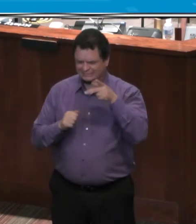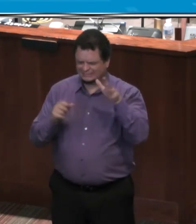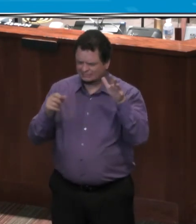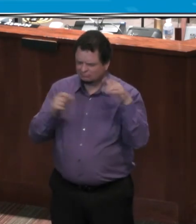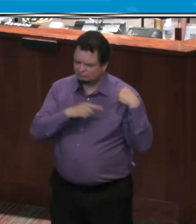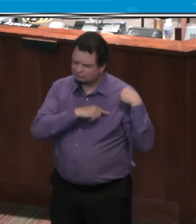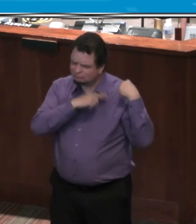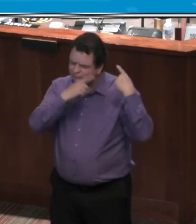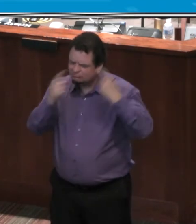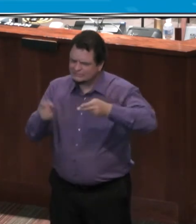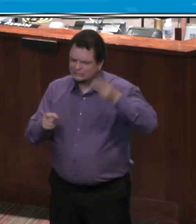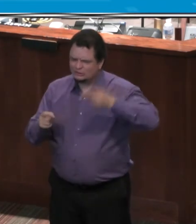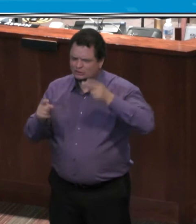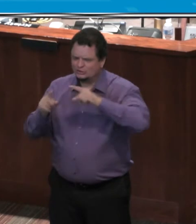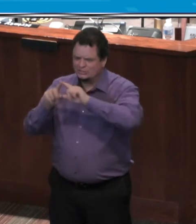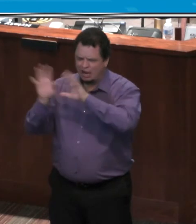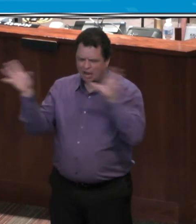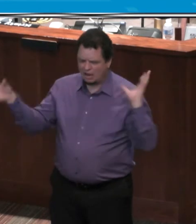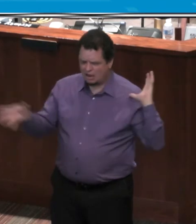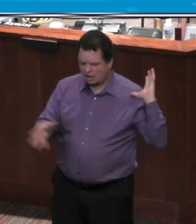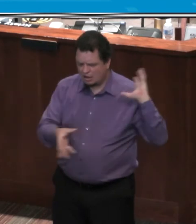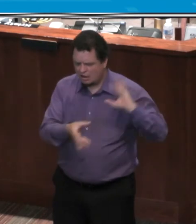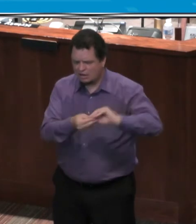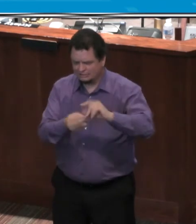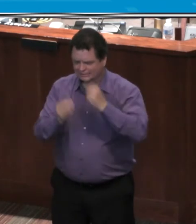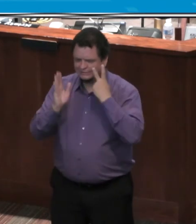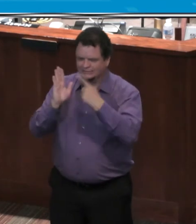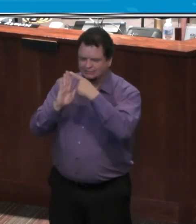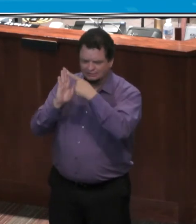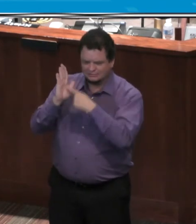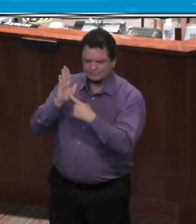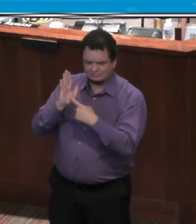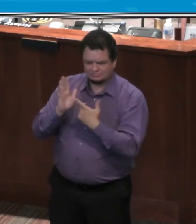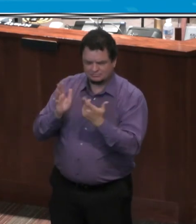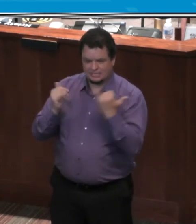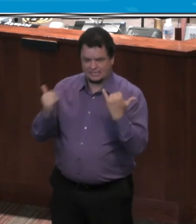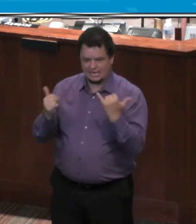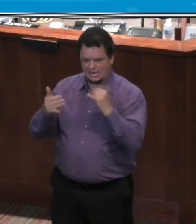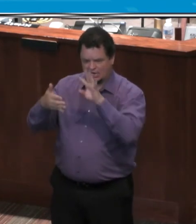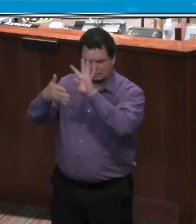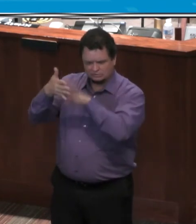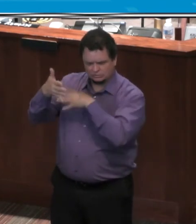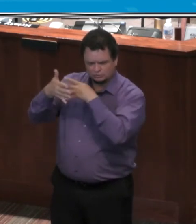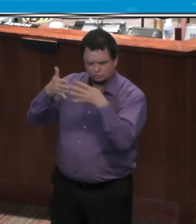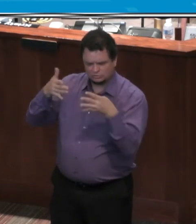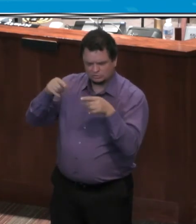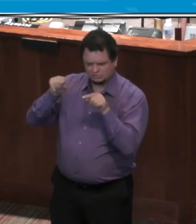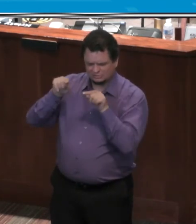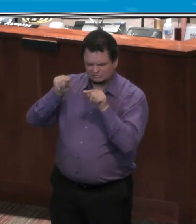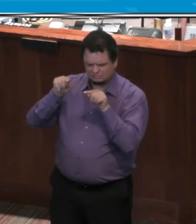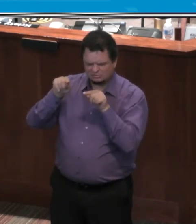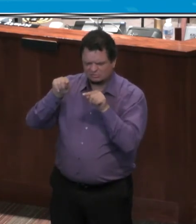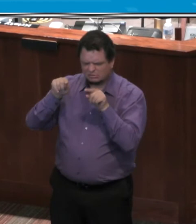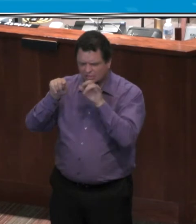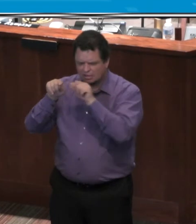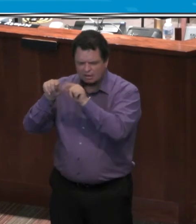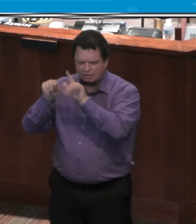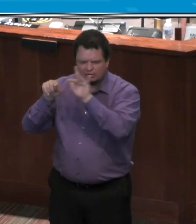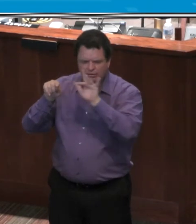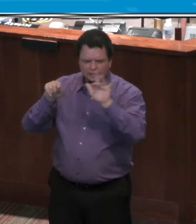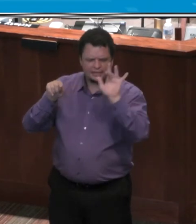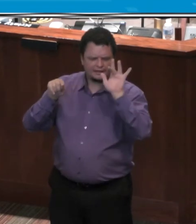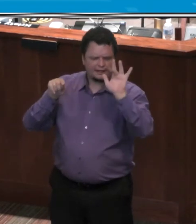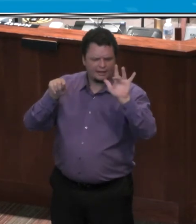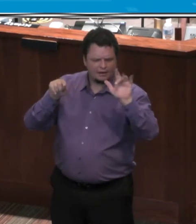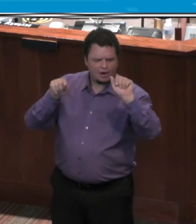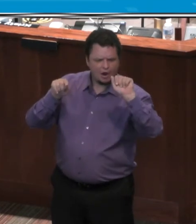to, for instance, if you wanted to look at how we're doing in the month of August, you could simply move to the month of August and see during